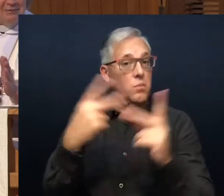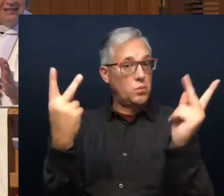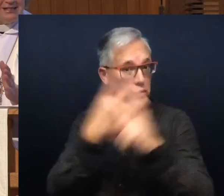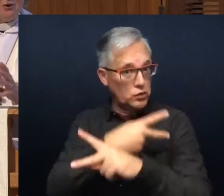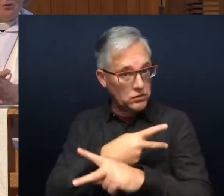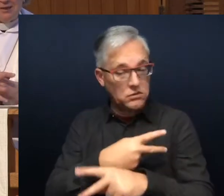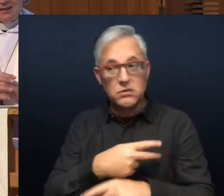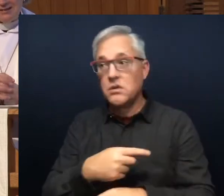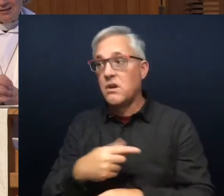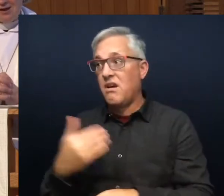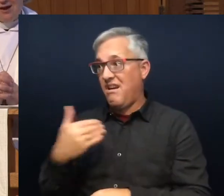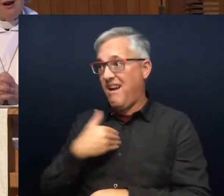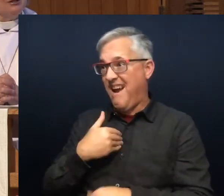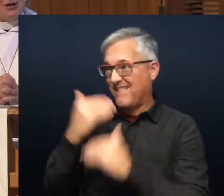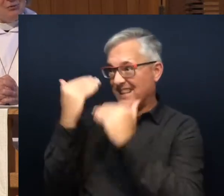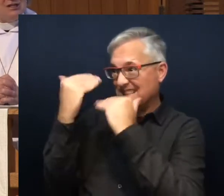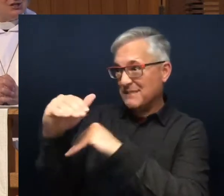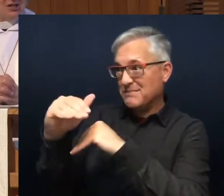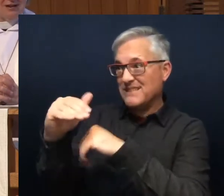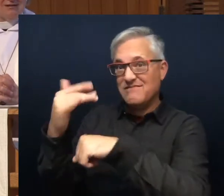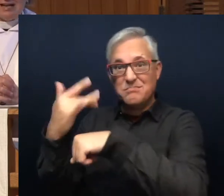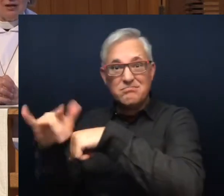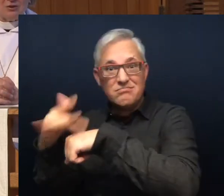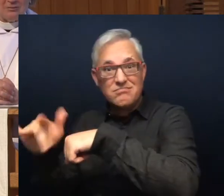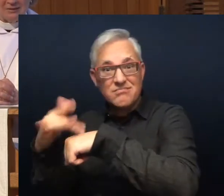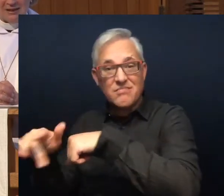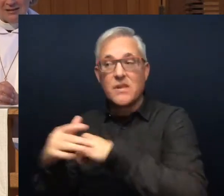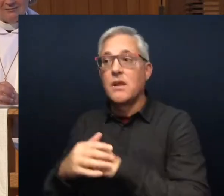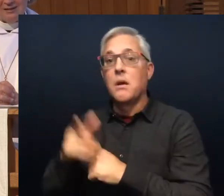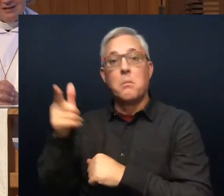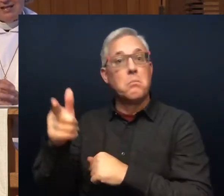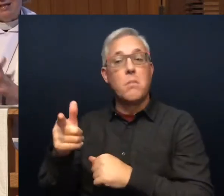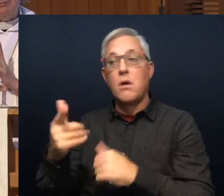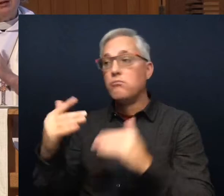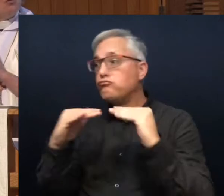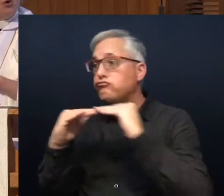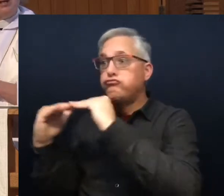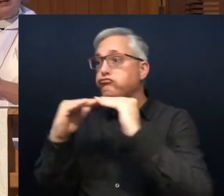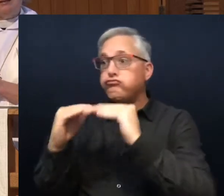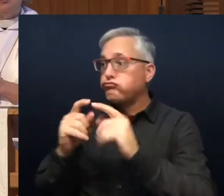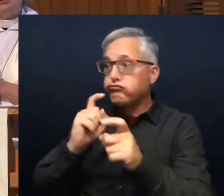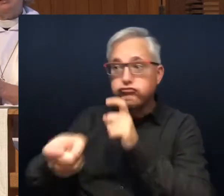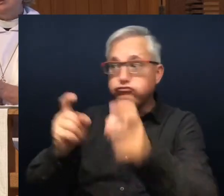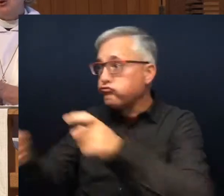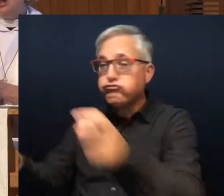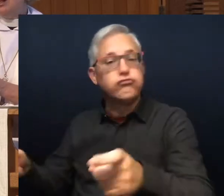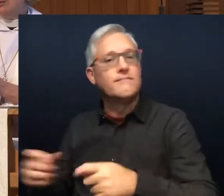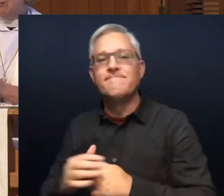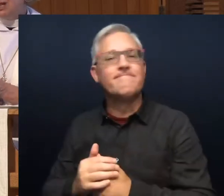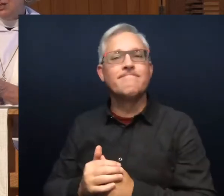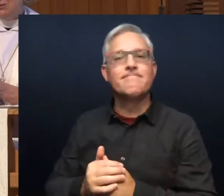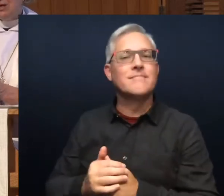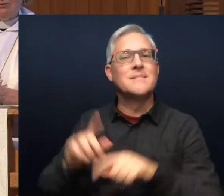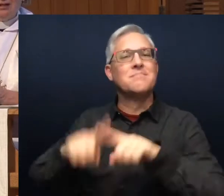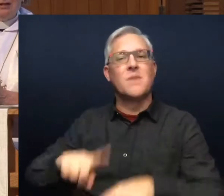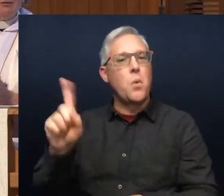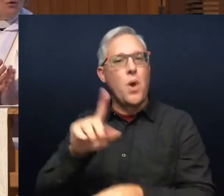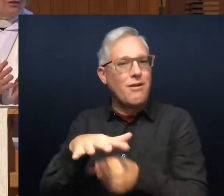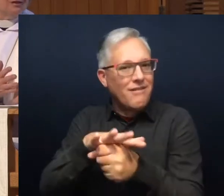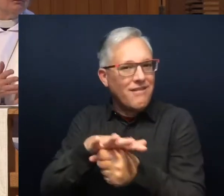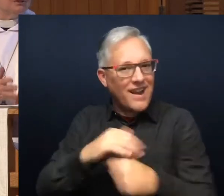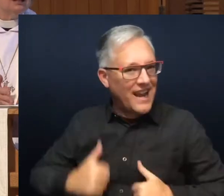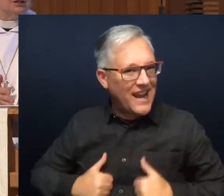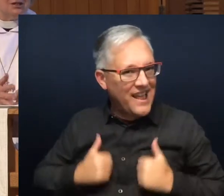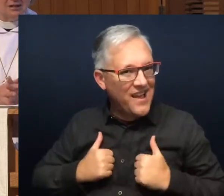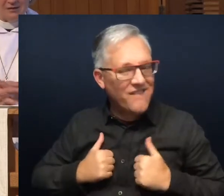those limited openings aren't always shared equitably. They can be awarded according to the region where you live